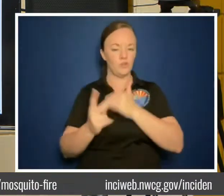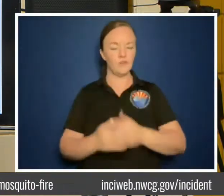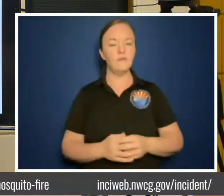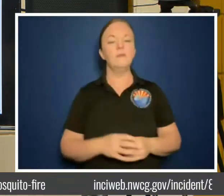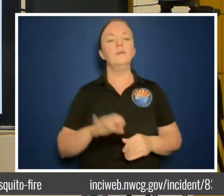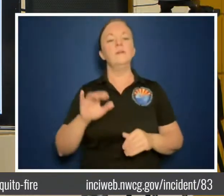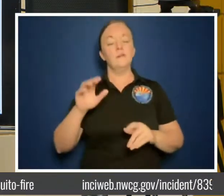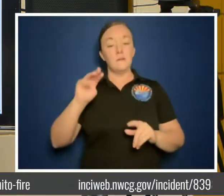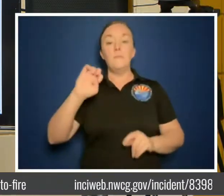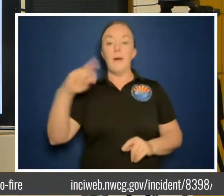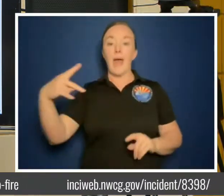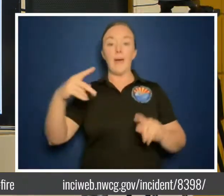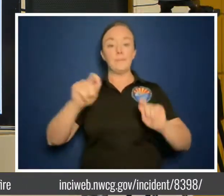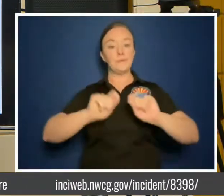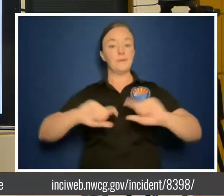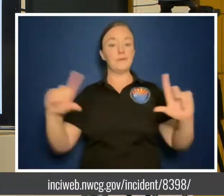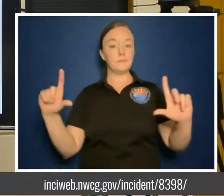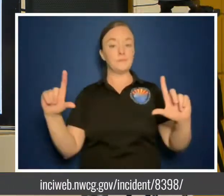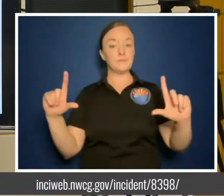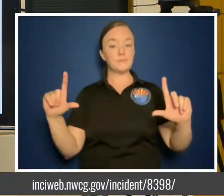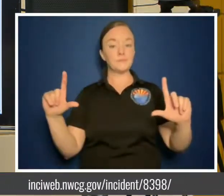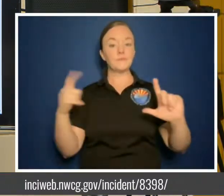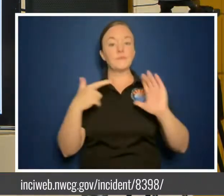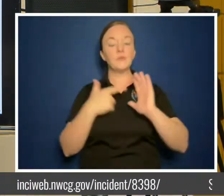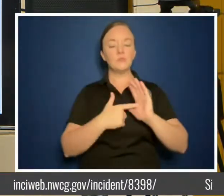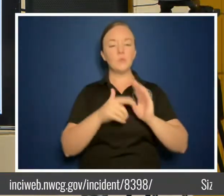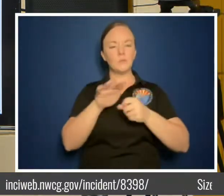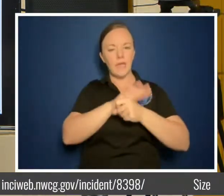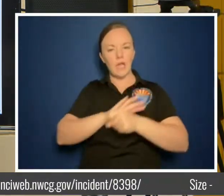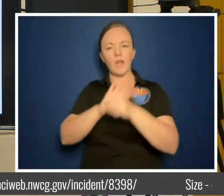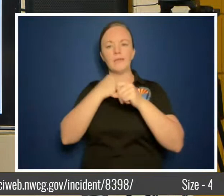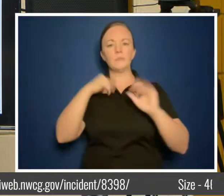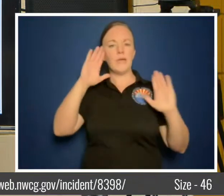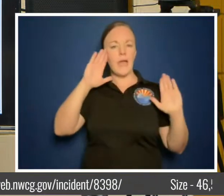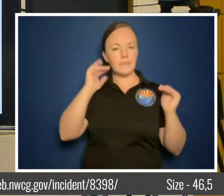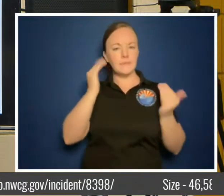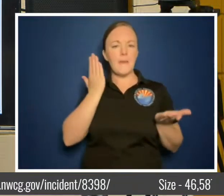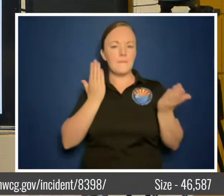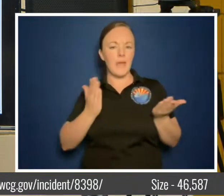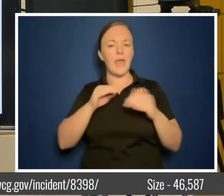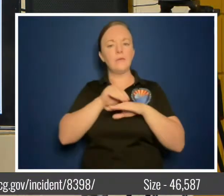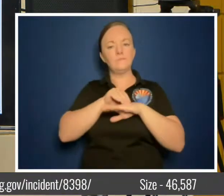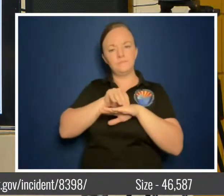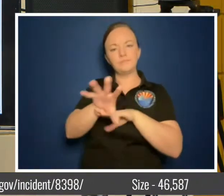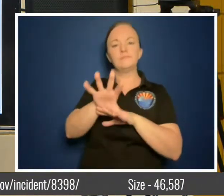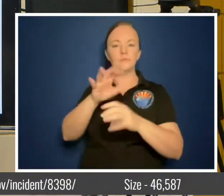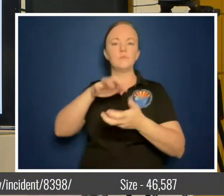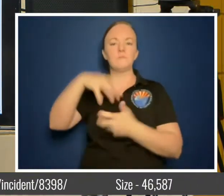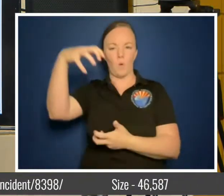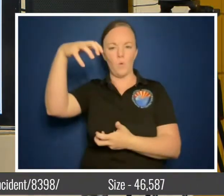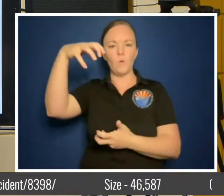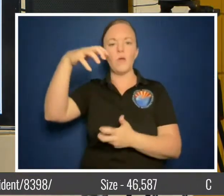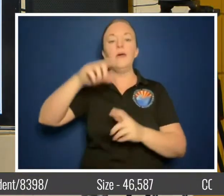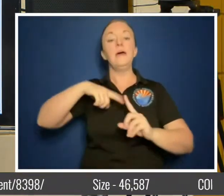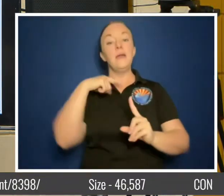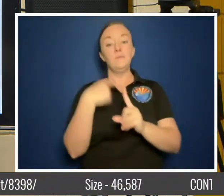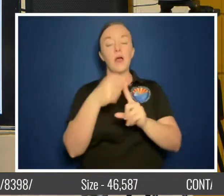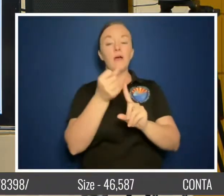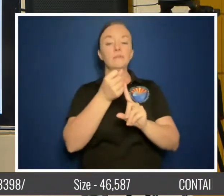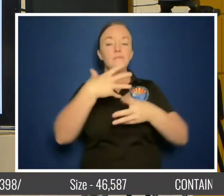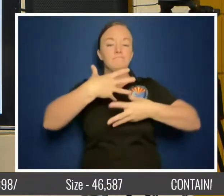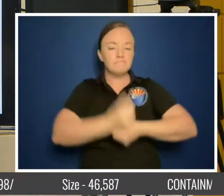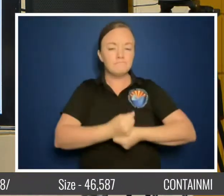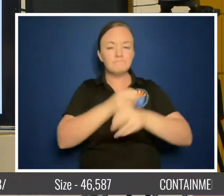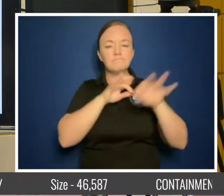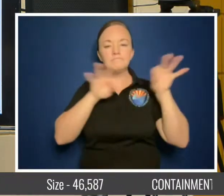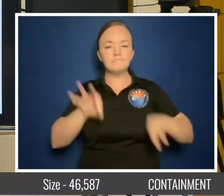the areas that we're forecasting for. And it gives you an overview of the fires activity, what that means